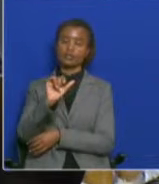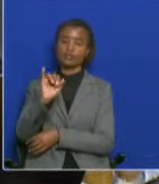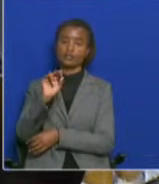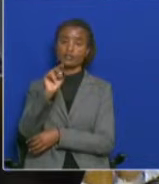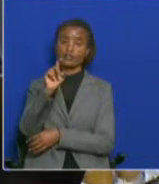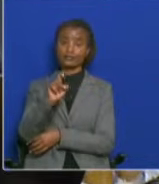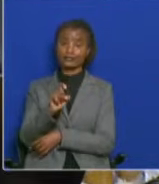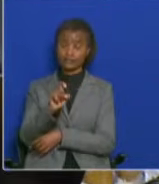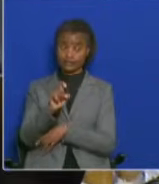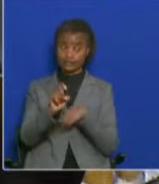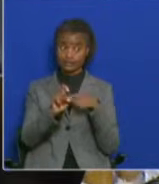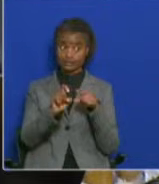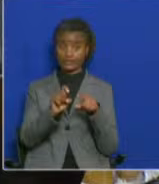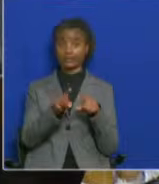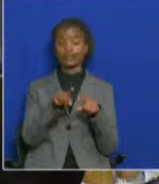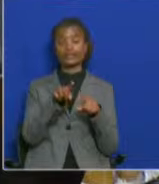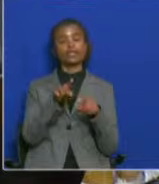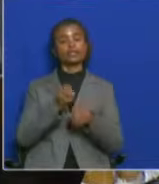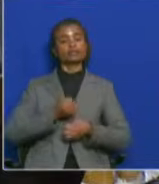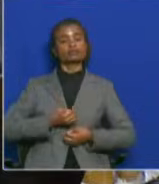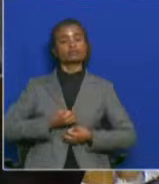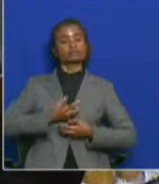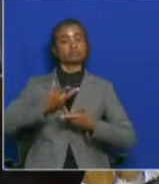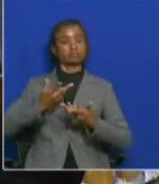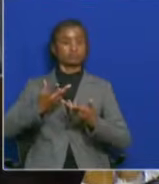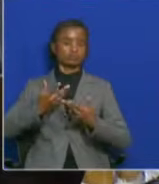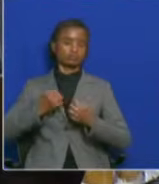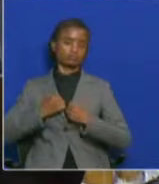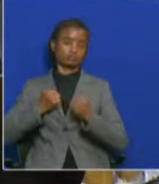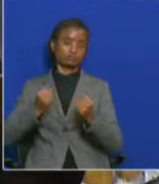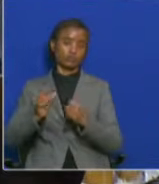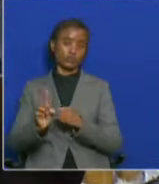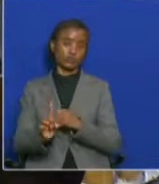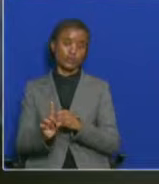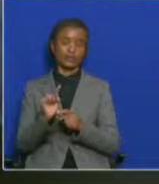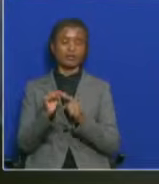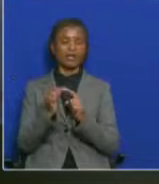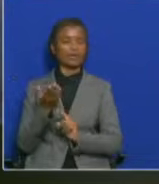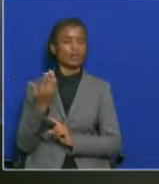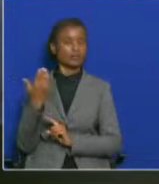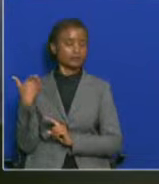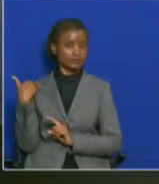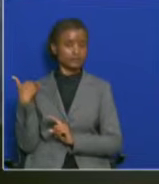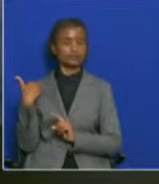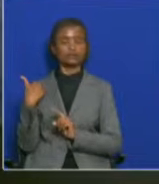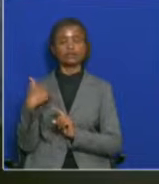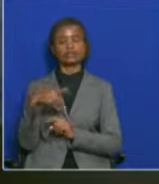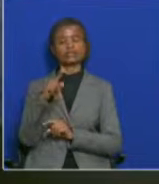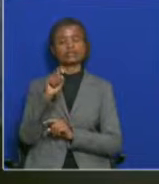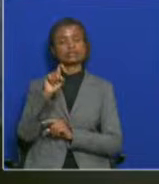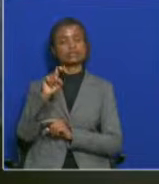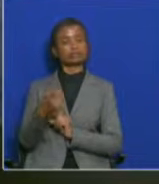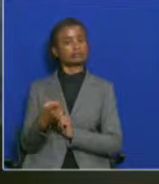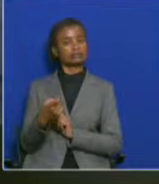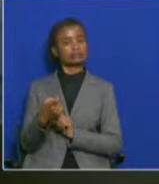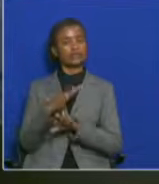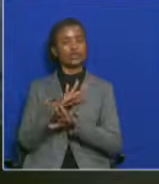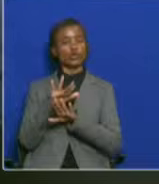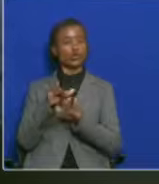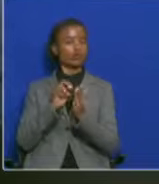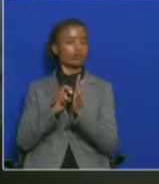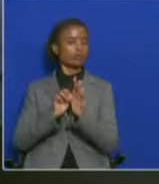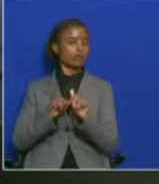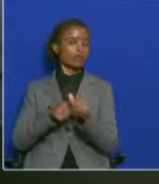customs, excise and tax non-compliance, failures to account for